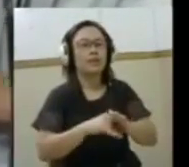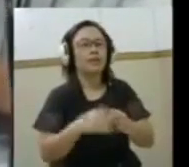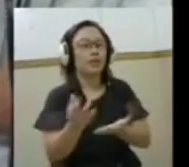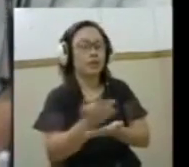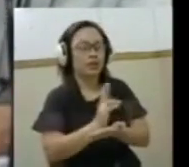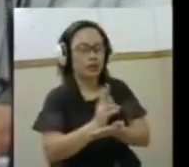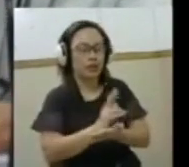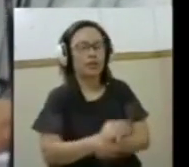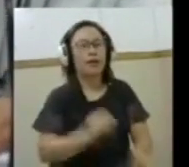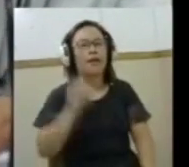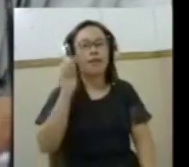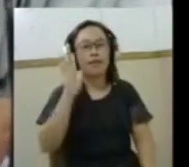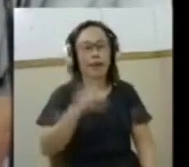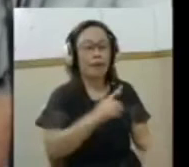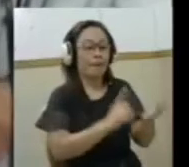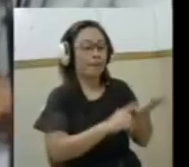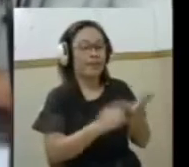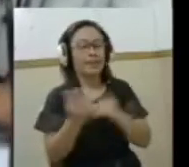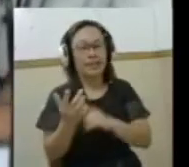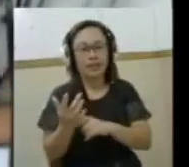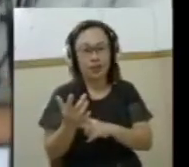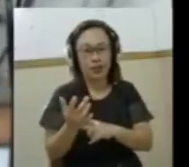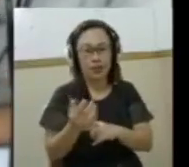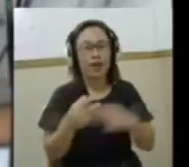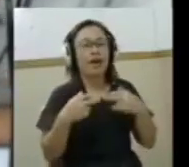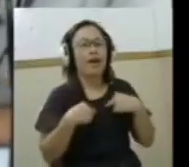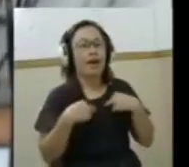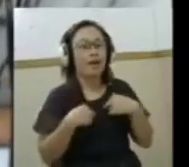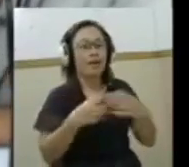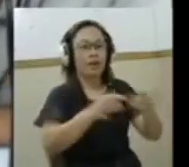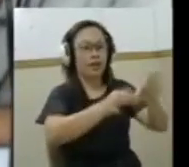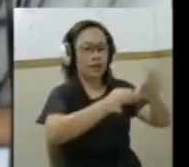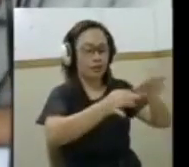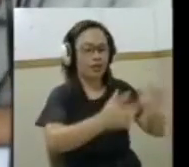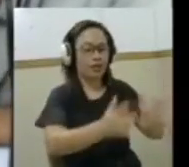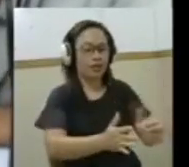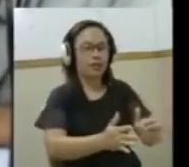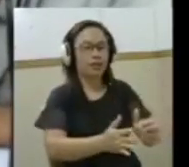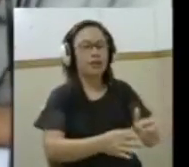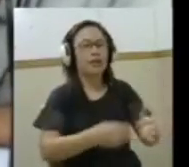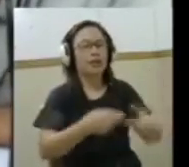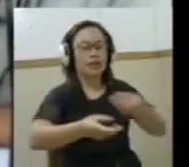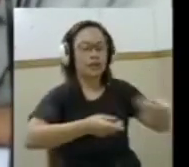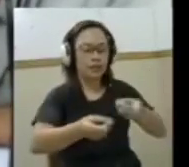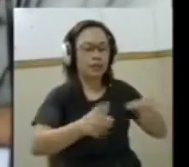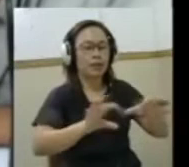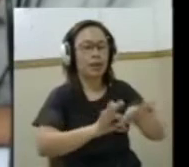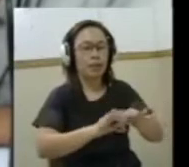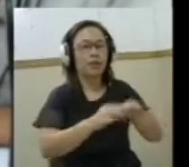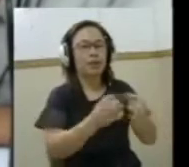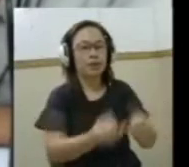5, discussion. Alright, which consists of interpretation or description of the significance